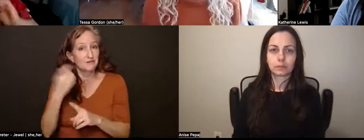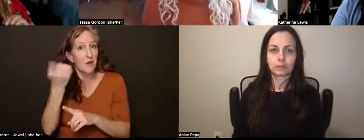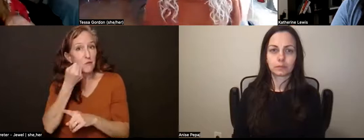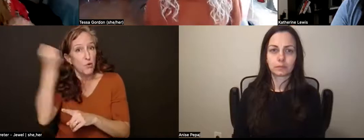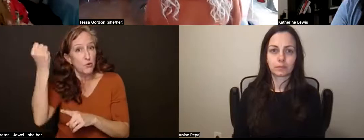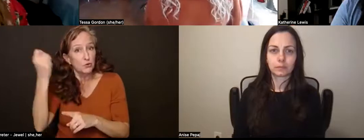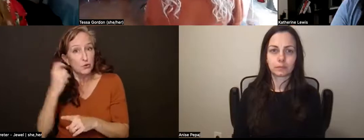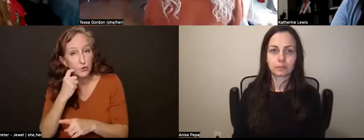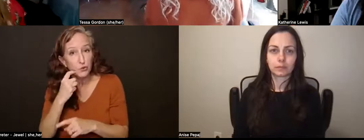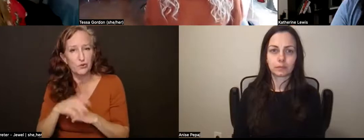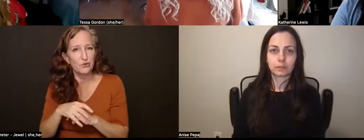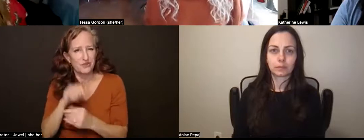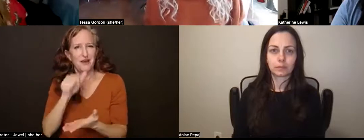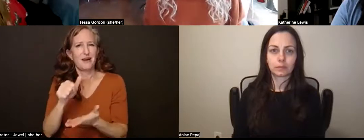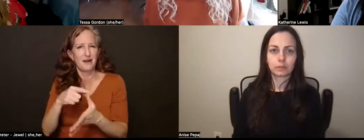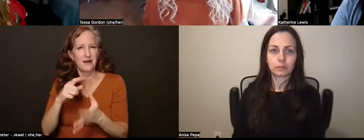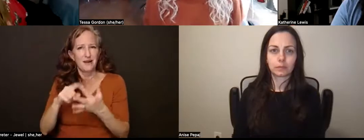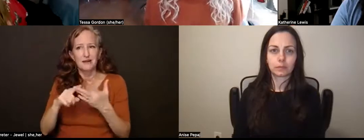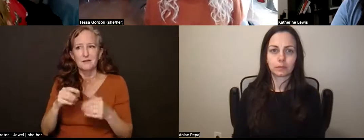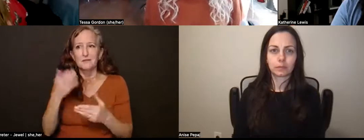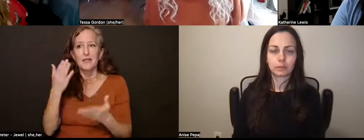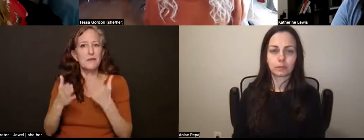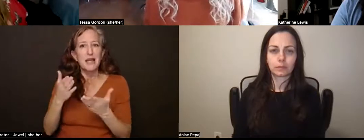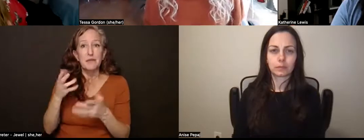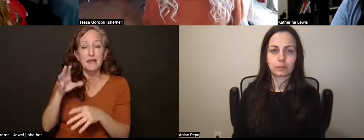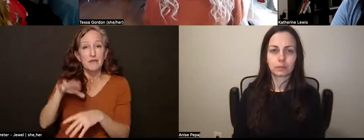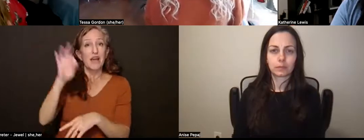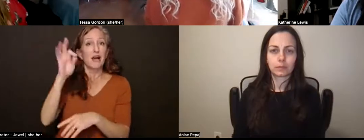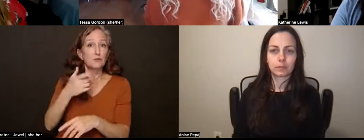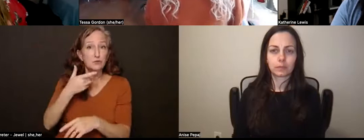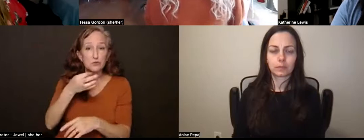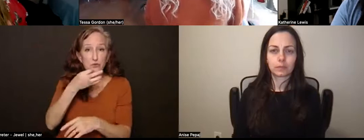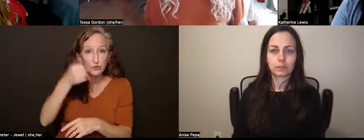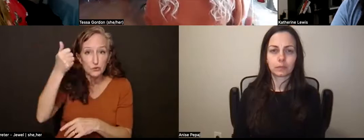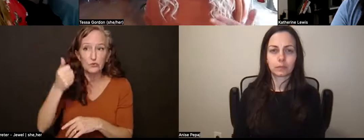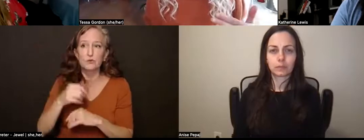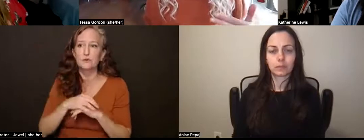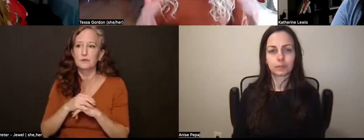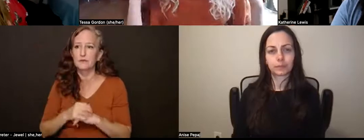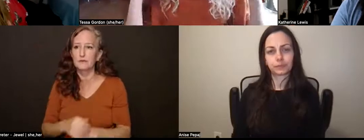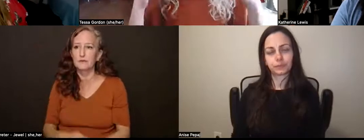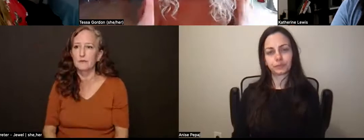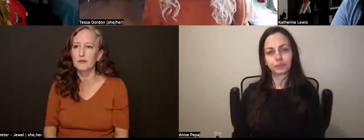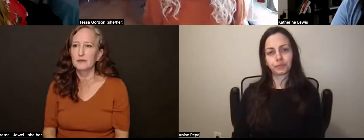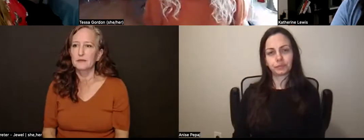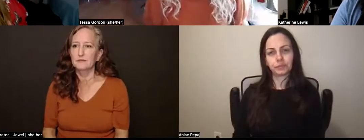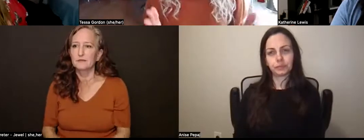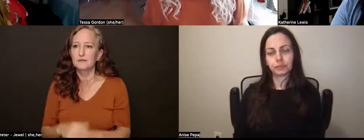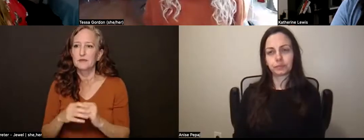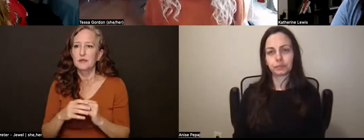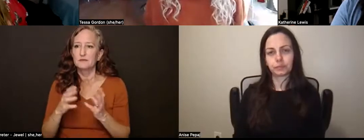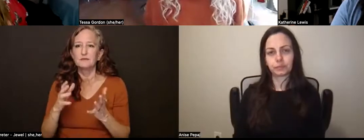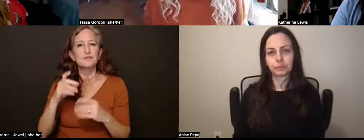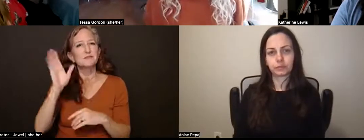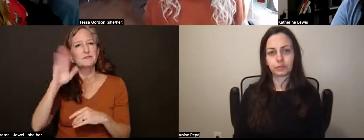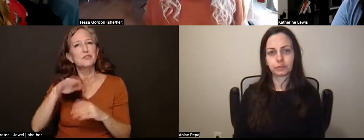all these extra things happen. I might have caught this sooner. So look, like, not going down this cookbook, cookie